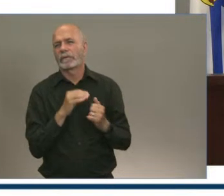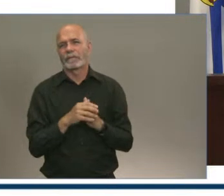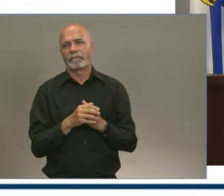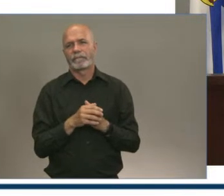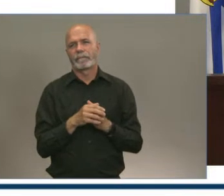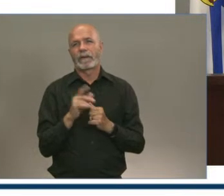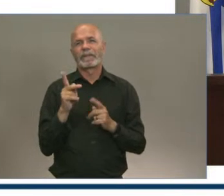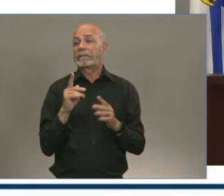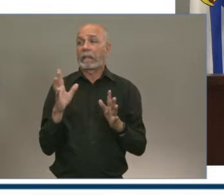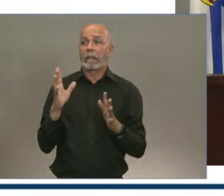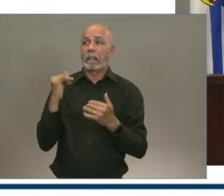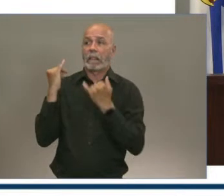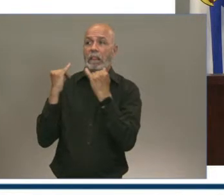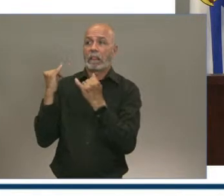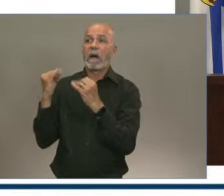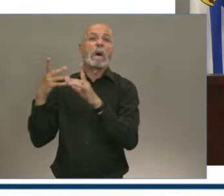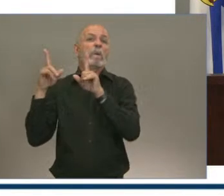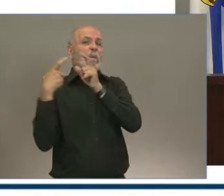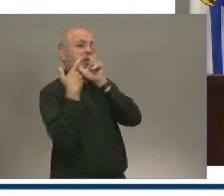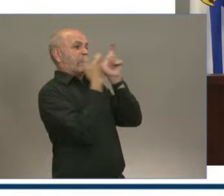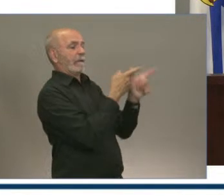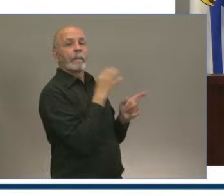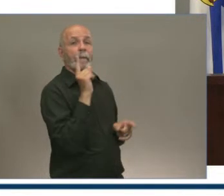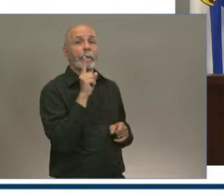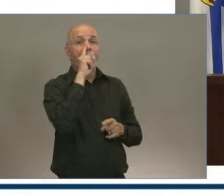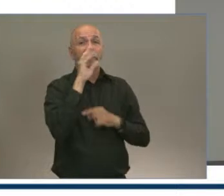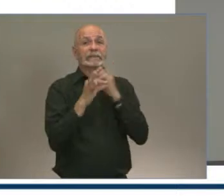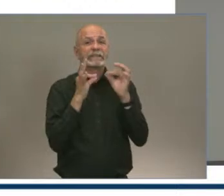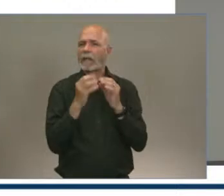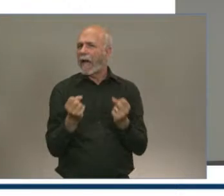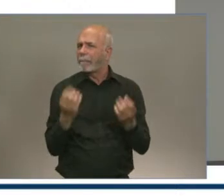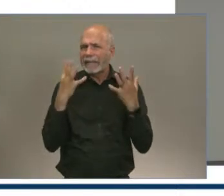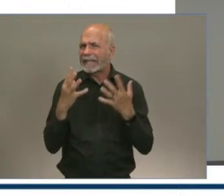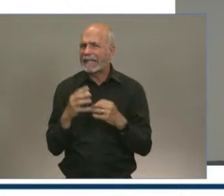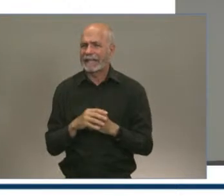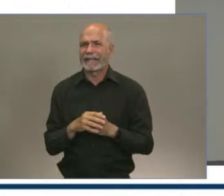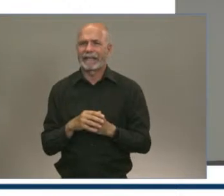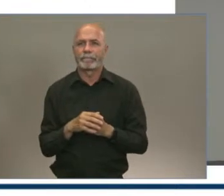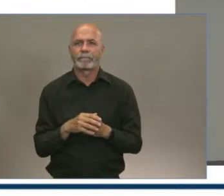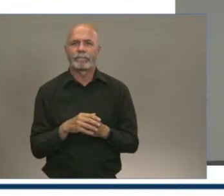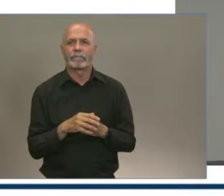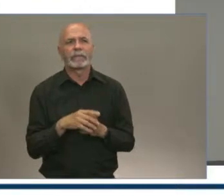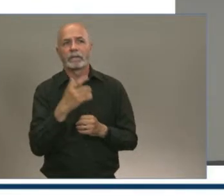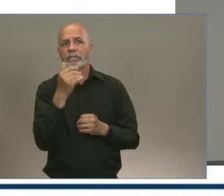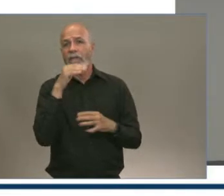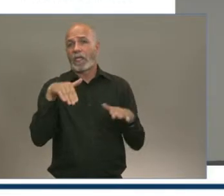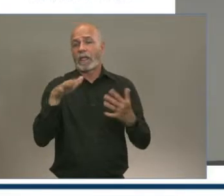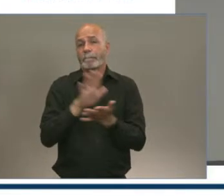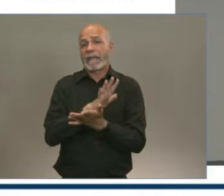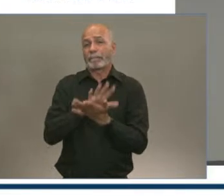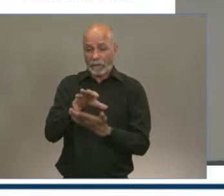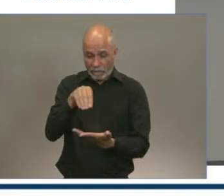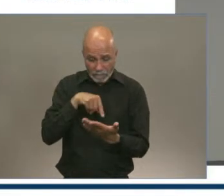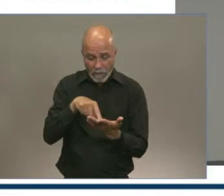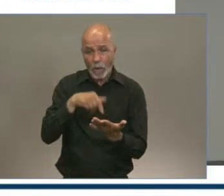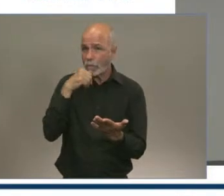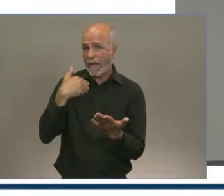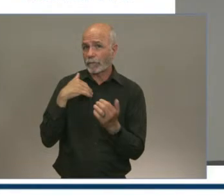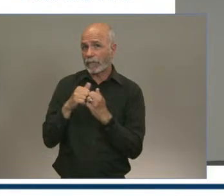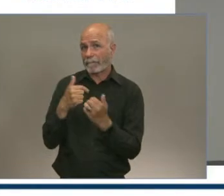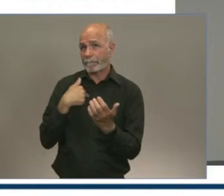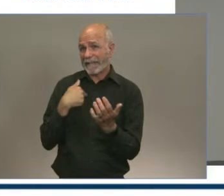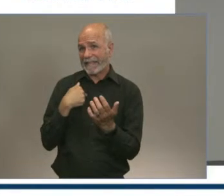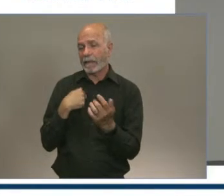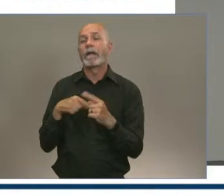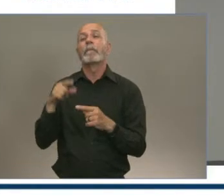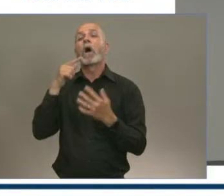the community members getting tested? I don't have a breakdown on that. I think, we have, when we do our case and contact follow-up, I mean,